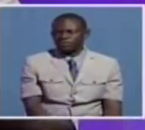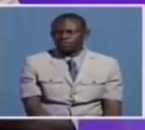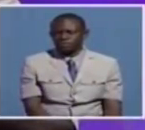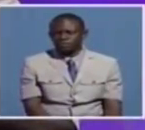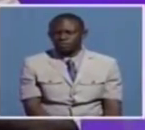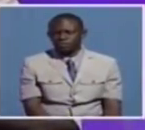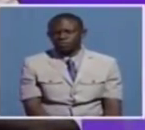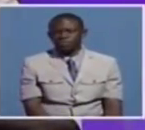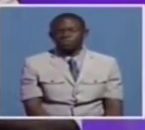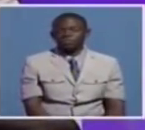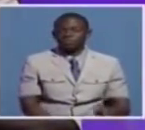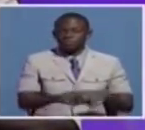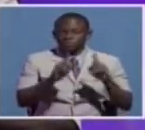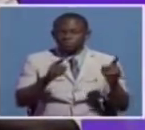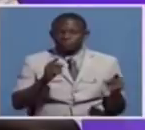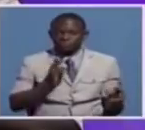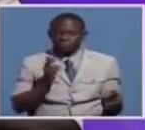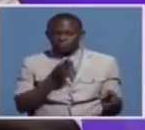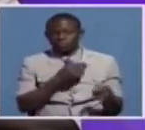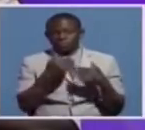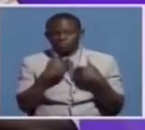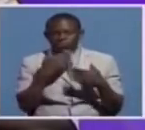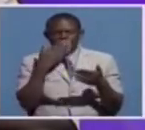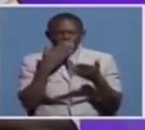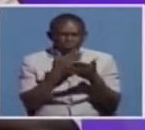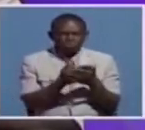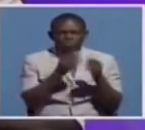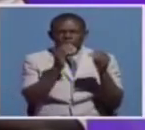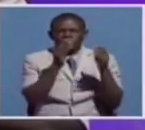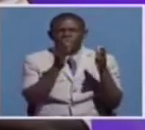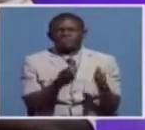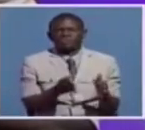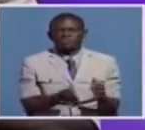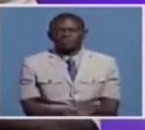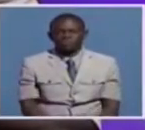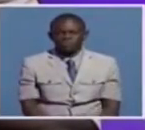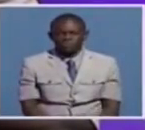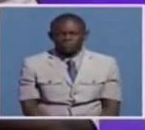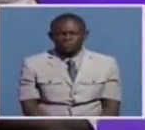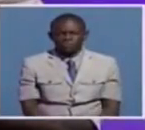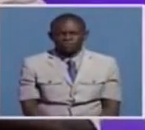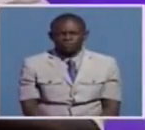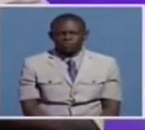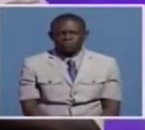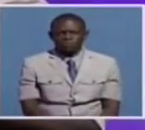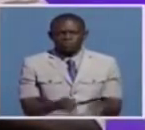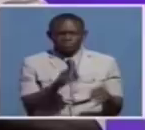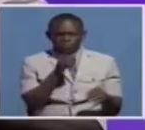for me particularly, I remember there was a lady called Miss Rabitsky, a white lady, and she took it upon herself to teach me